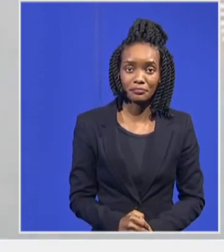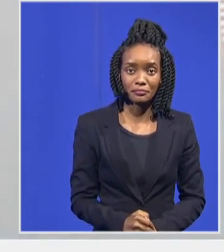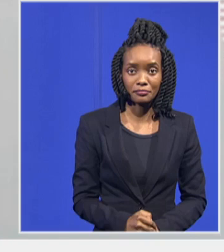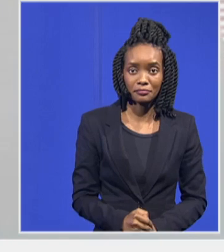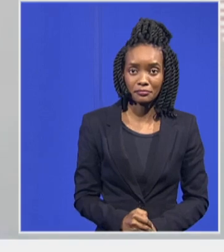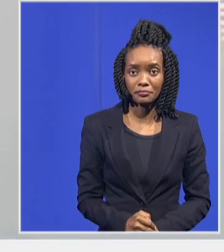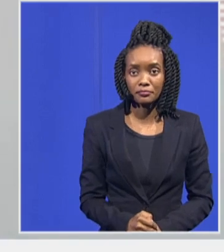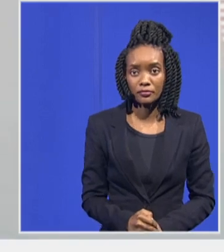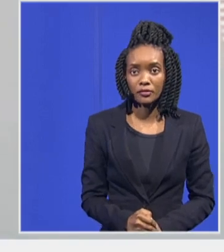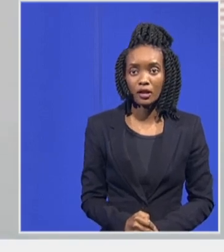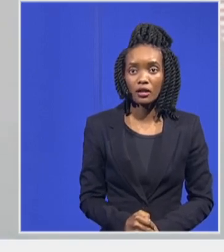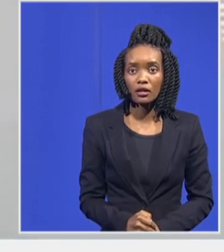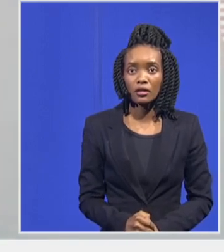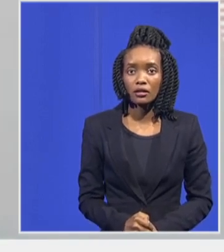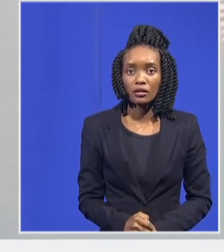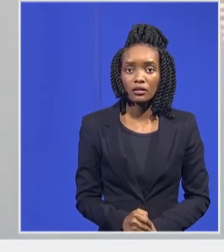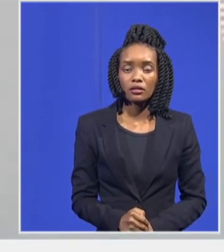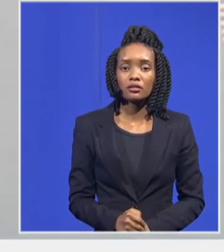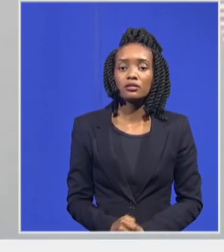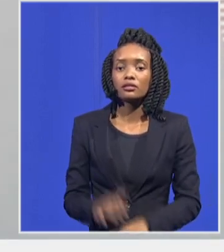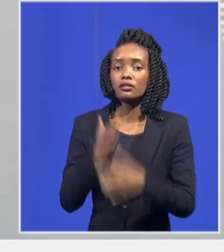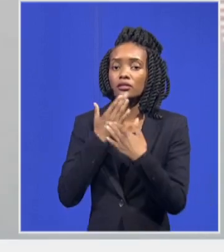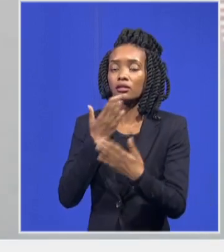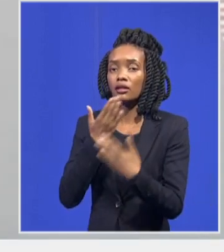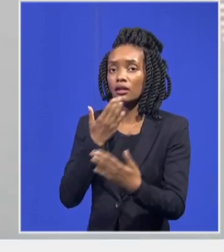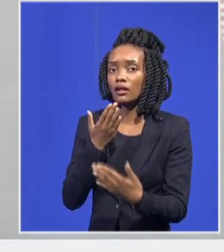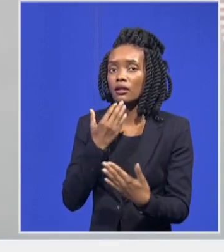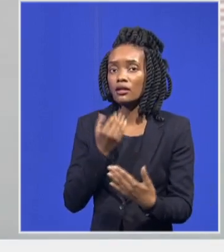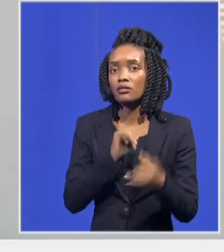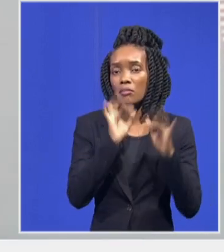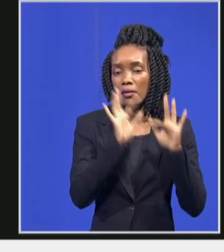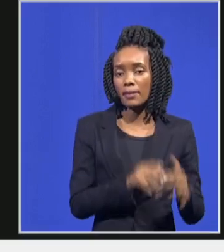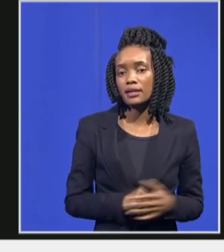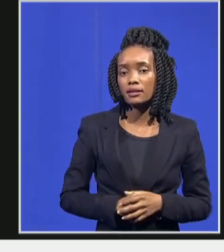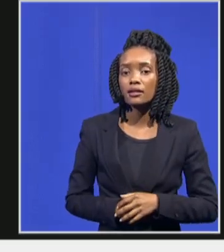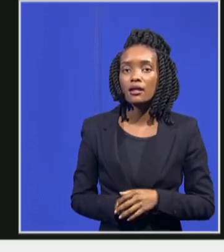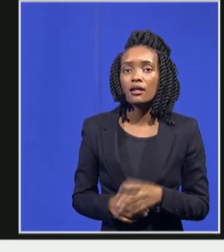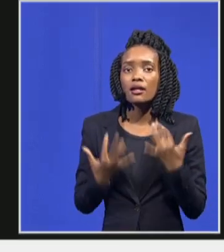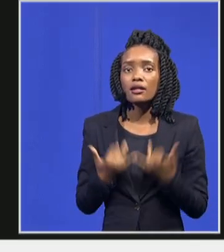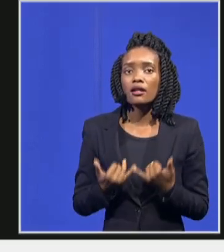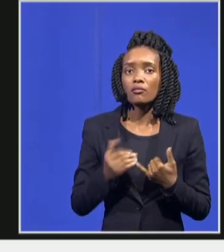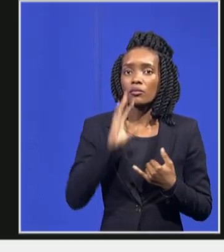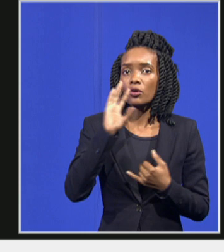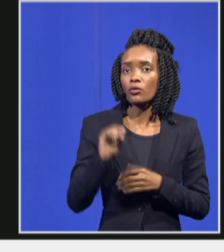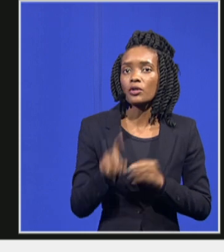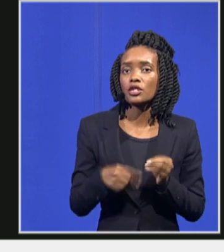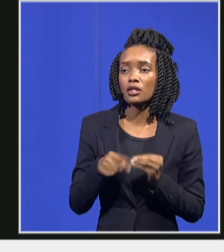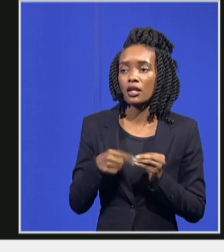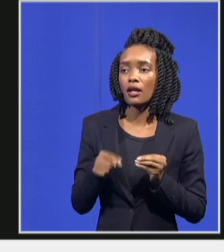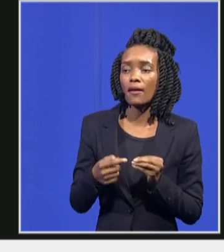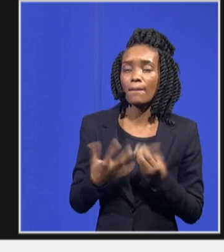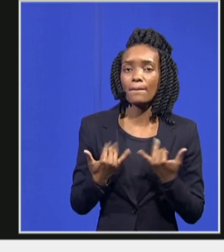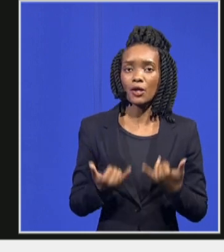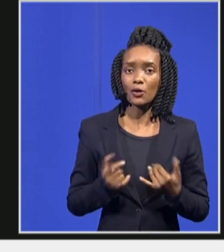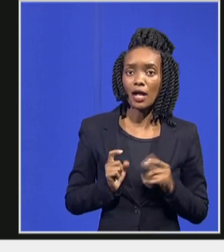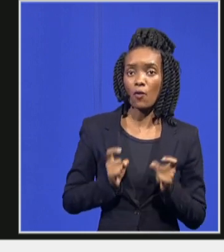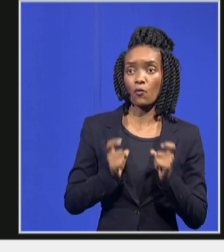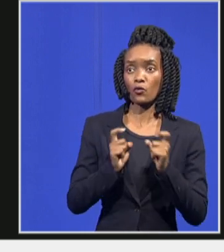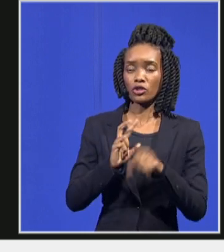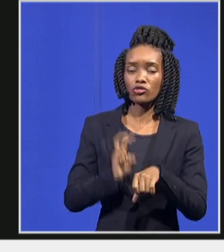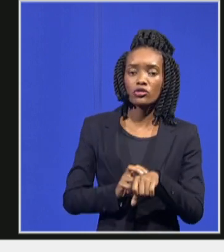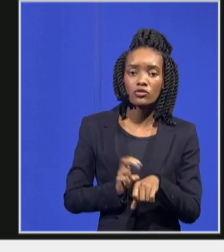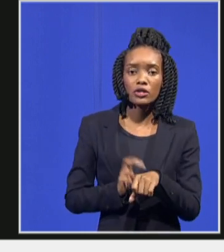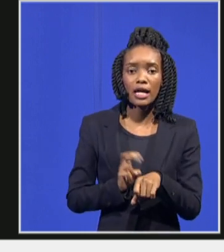it. Thank you so much, Blessing. So my question was about kind of given the urgent need for the scale up of